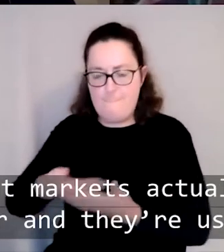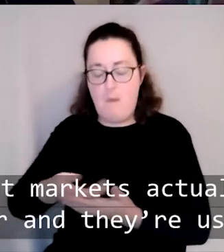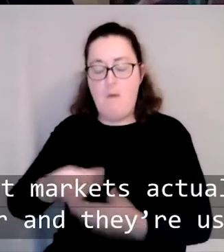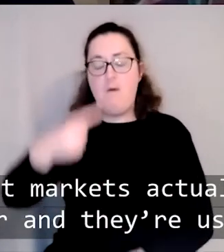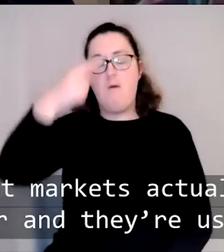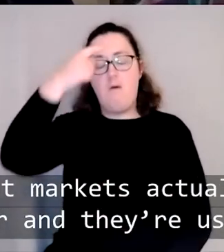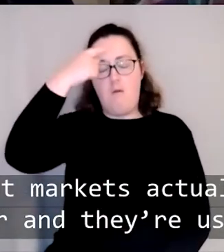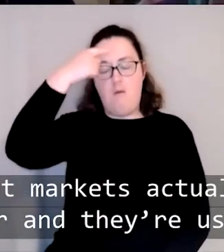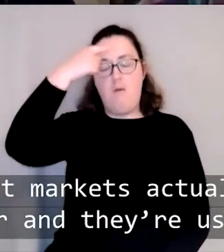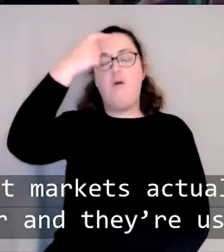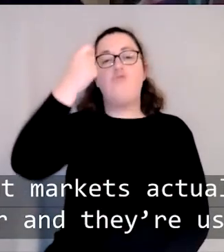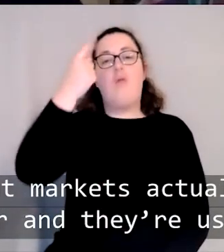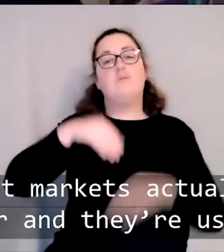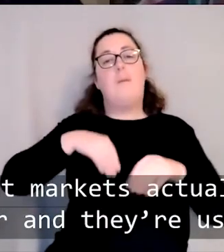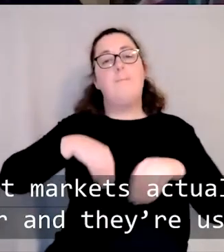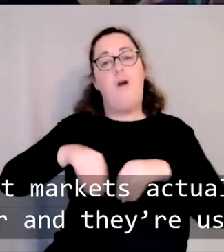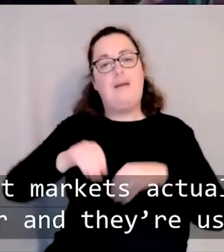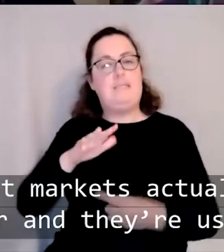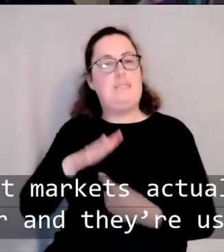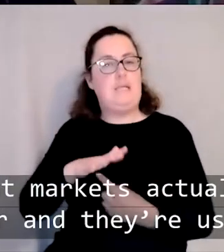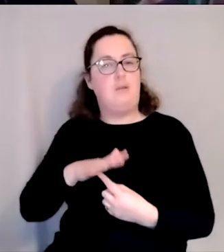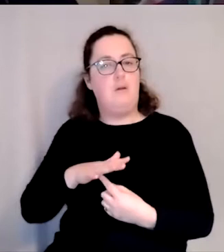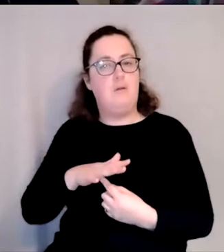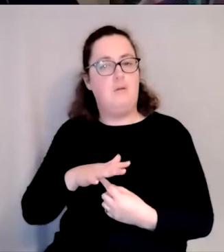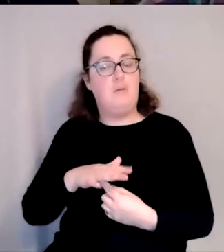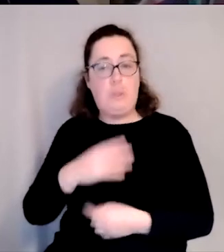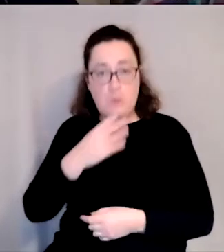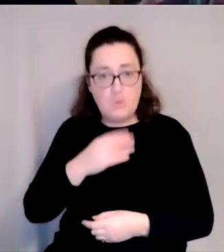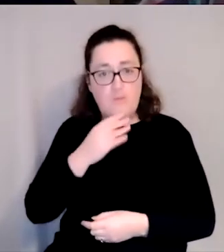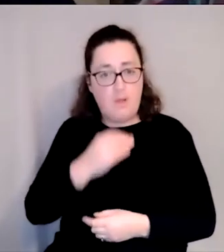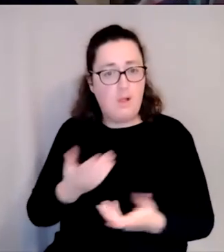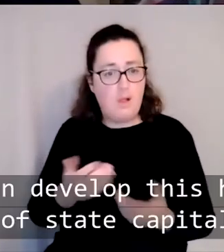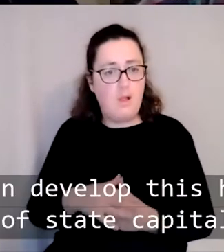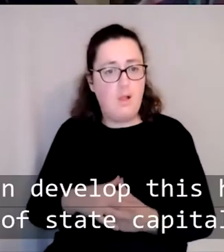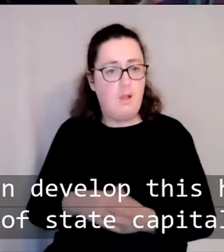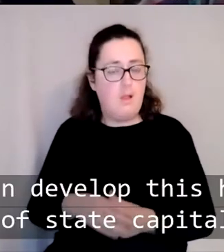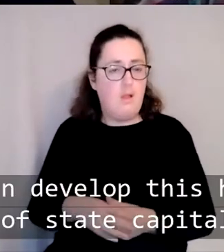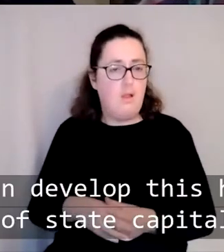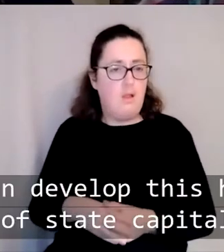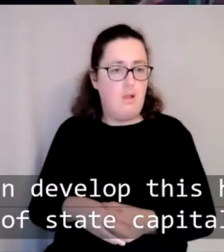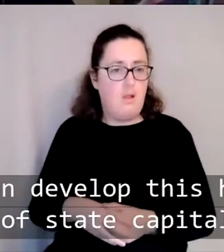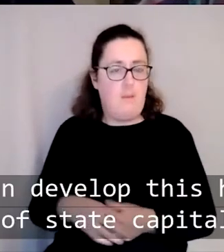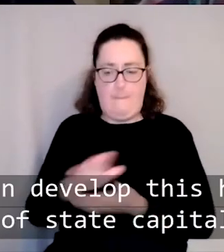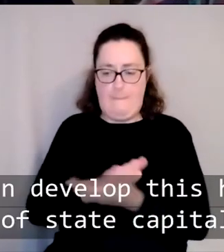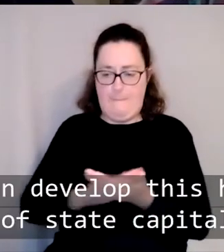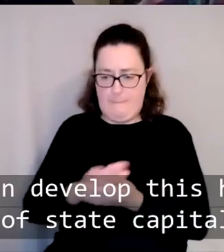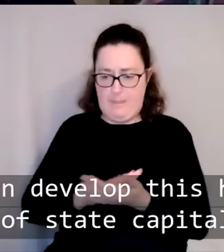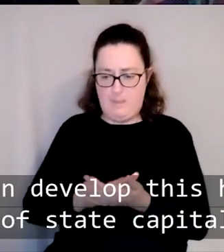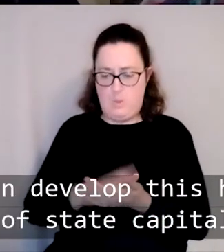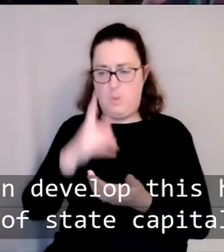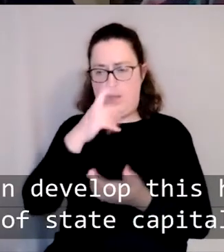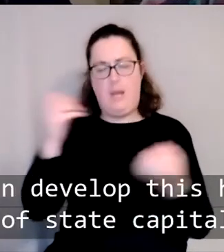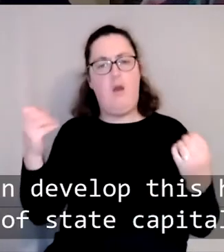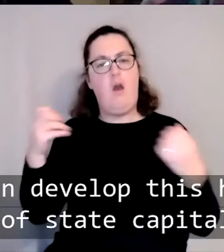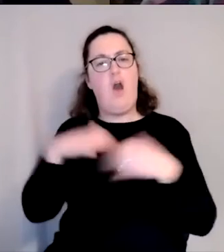that markets actually matter and are useful, and you can develop this sort of hybrid idea